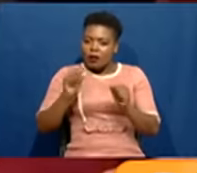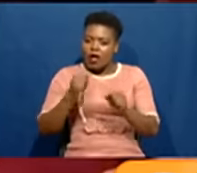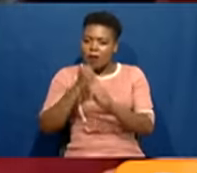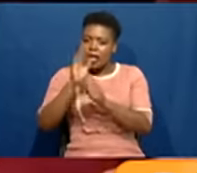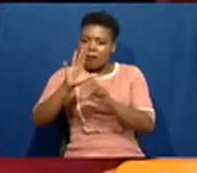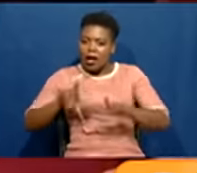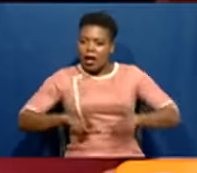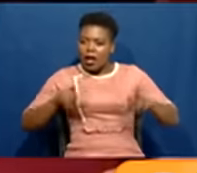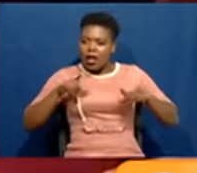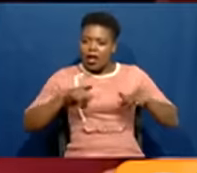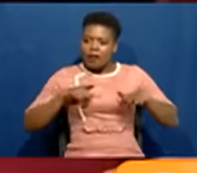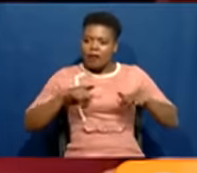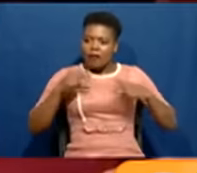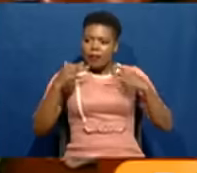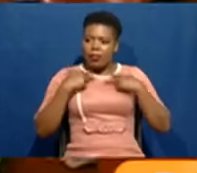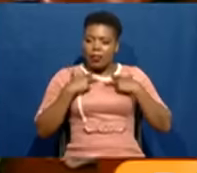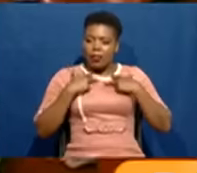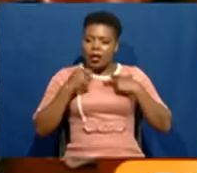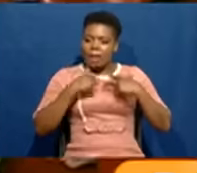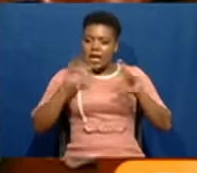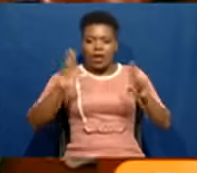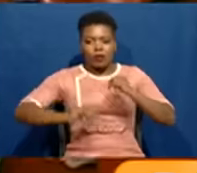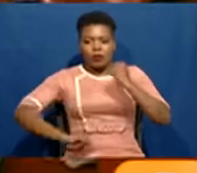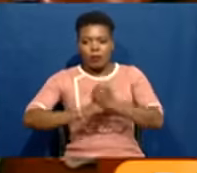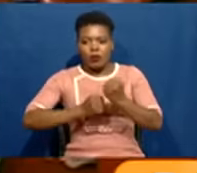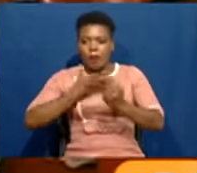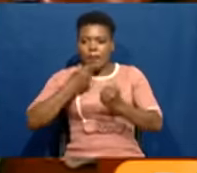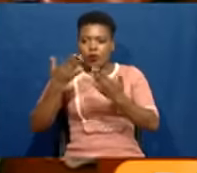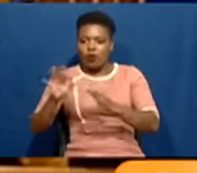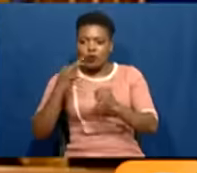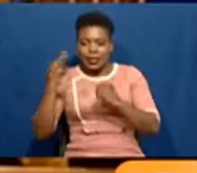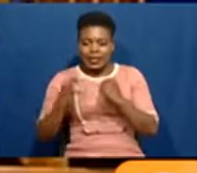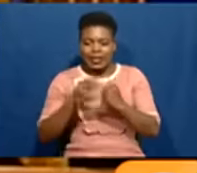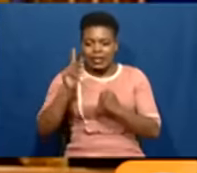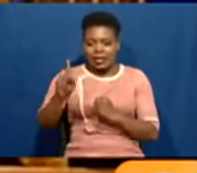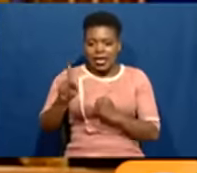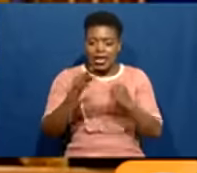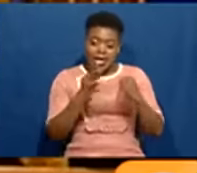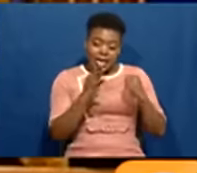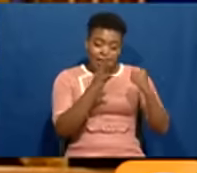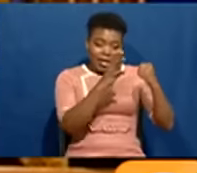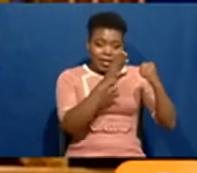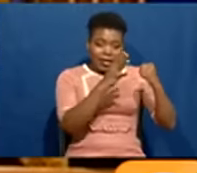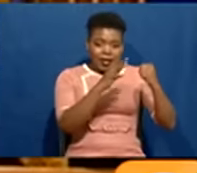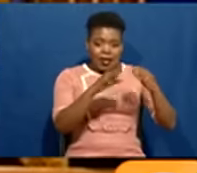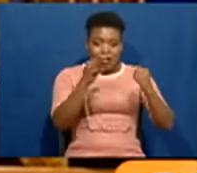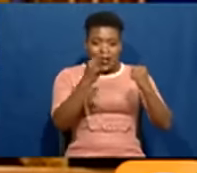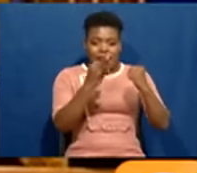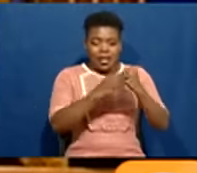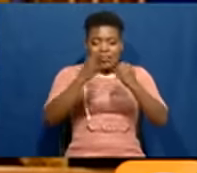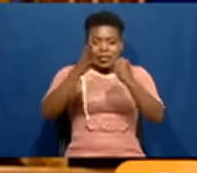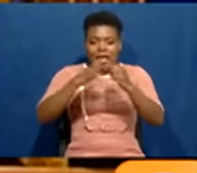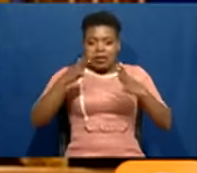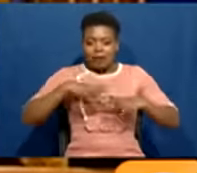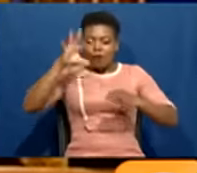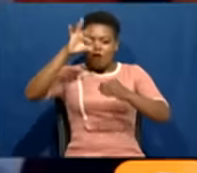I will stand with him. The charge, 39 out of 47 senators voted to impeach